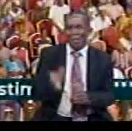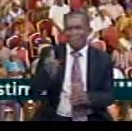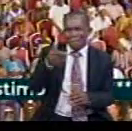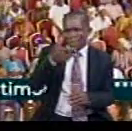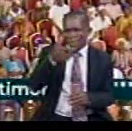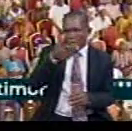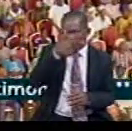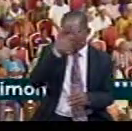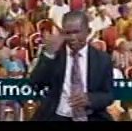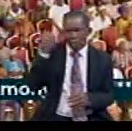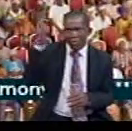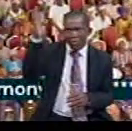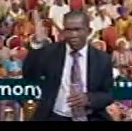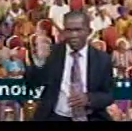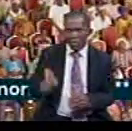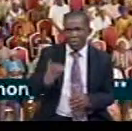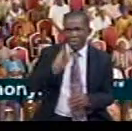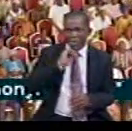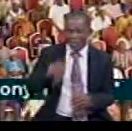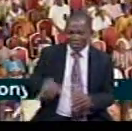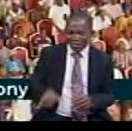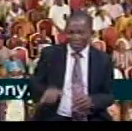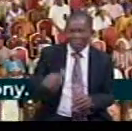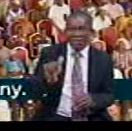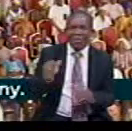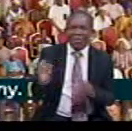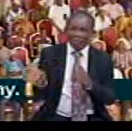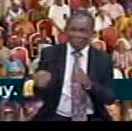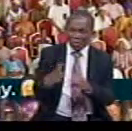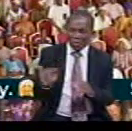his miracles. Look around you.